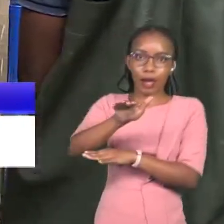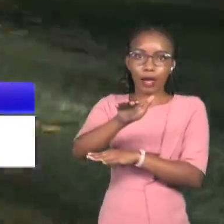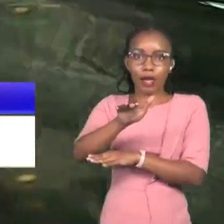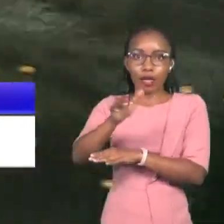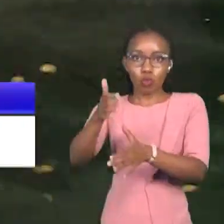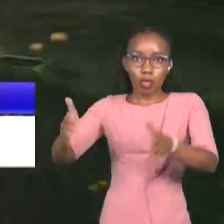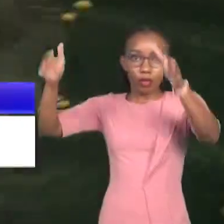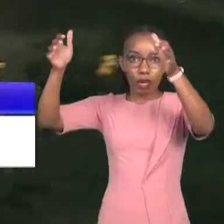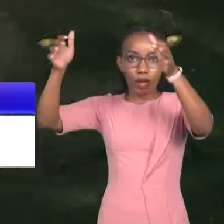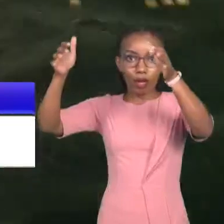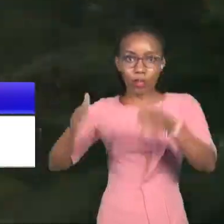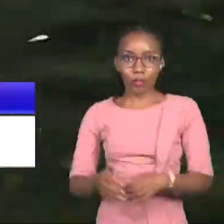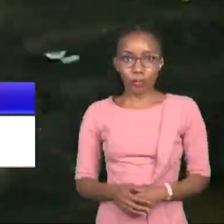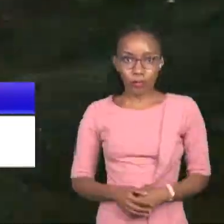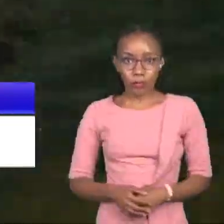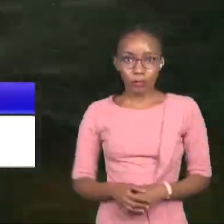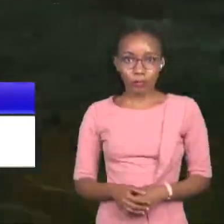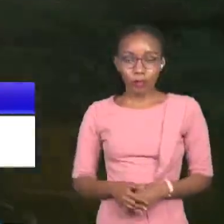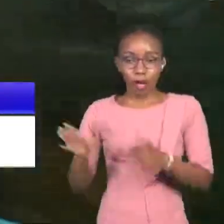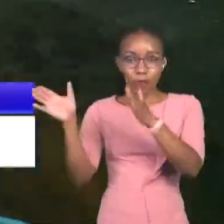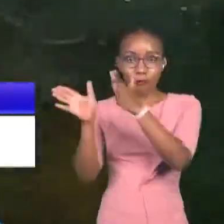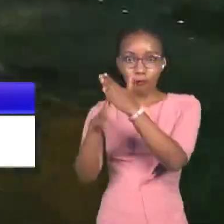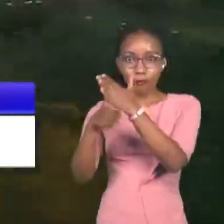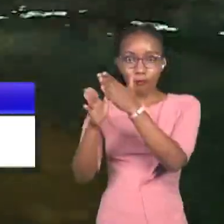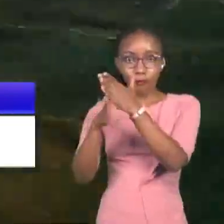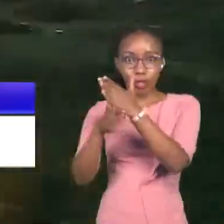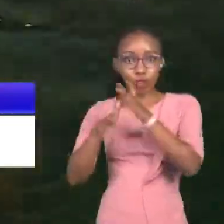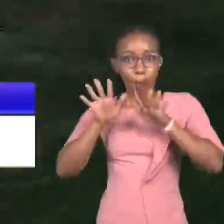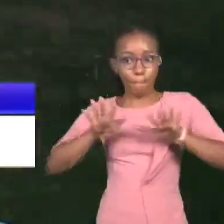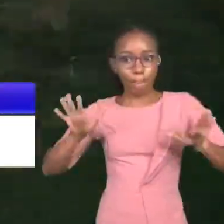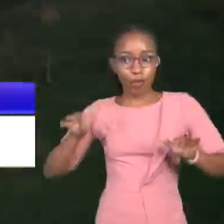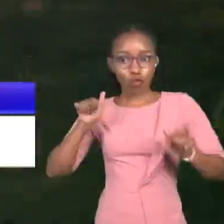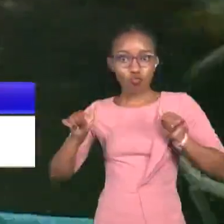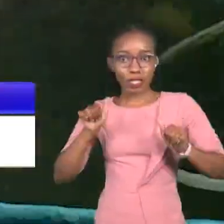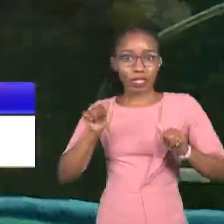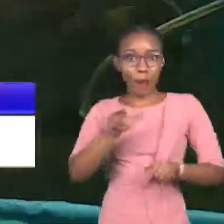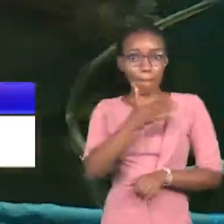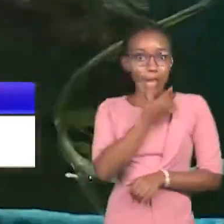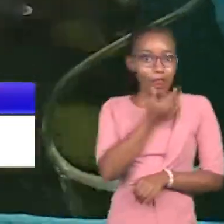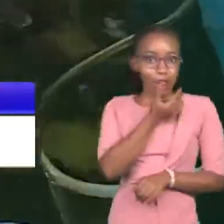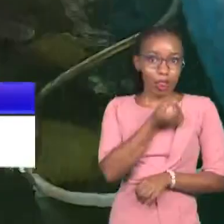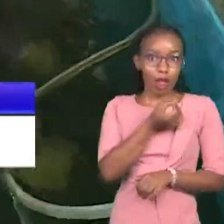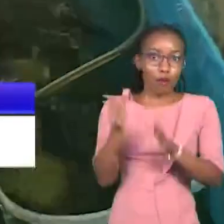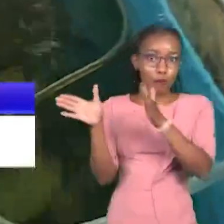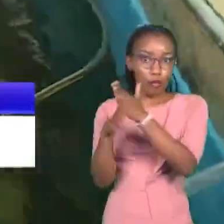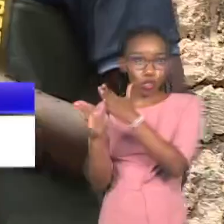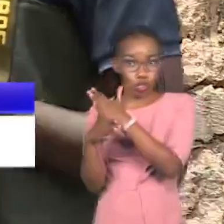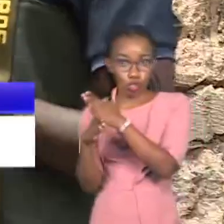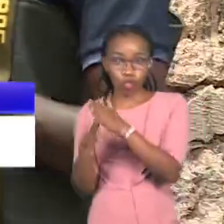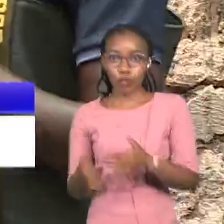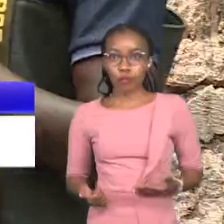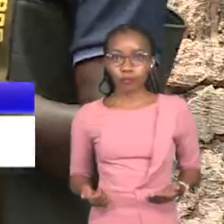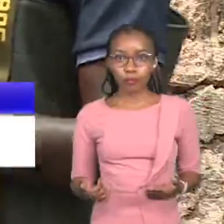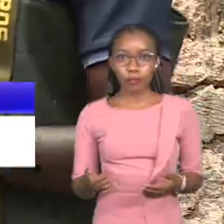tank. The recommended fish for commercial production is the male species for a number of reasons. So